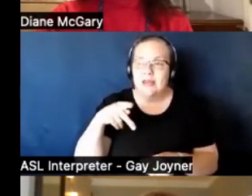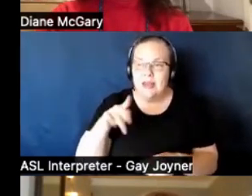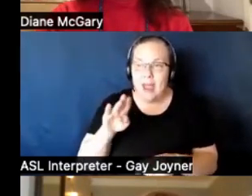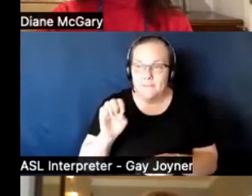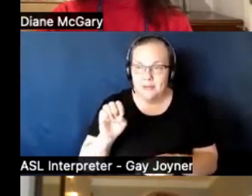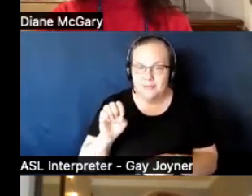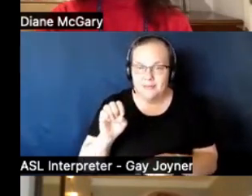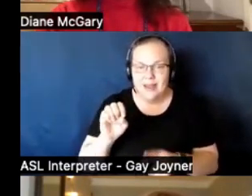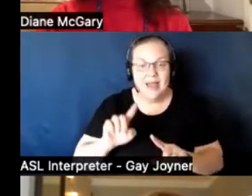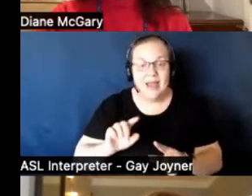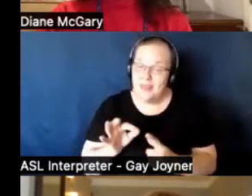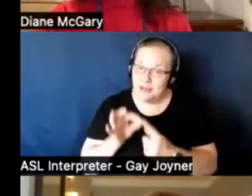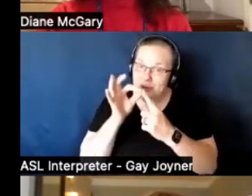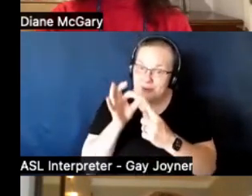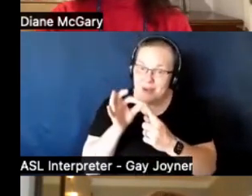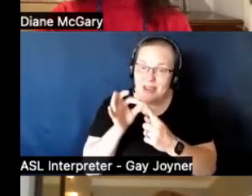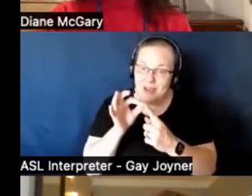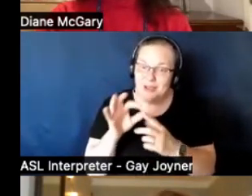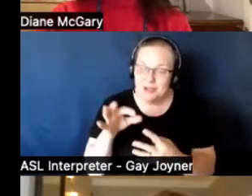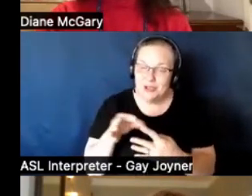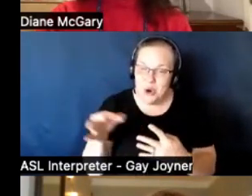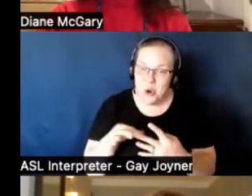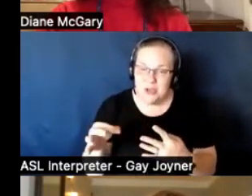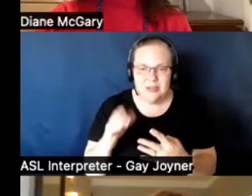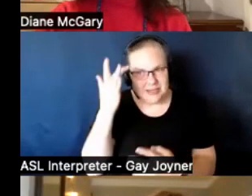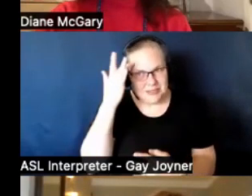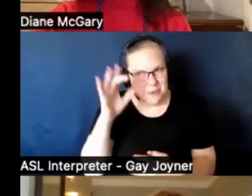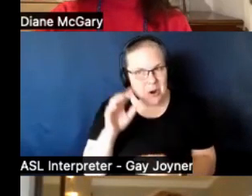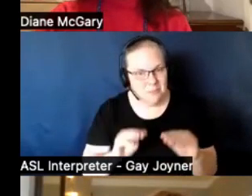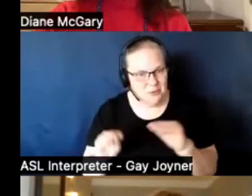an unusual choice. So again, smart move.